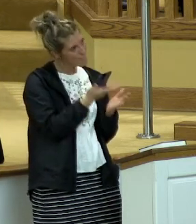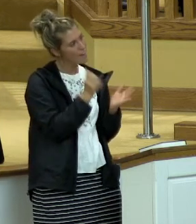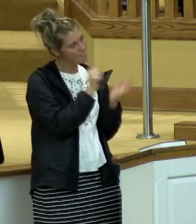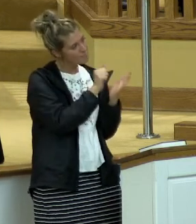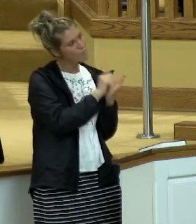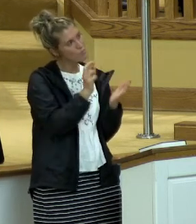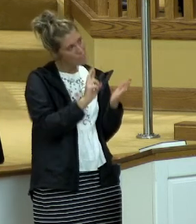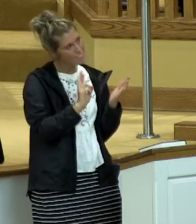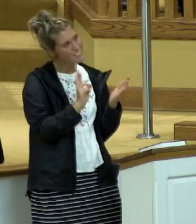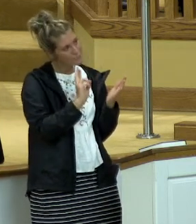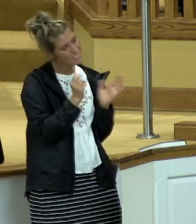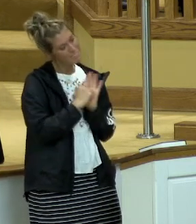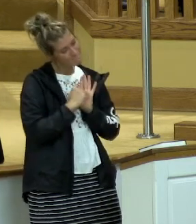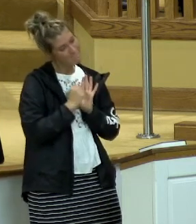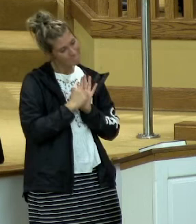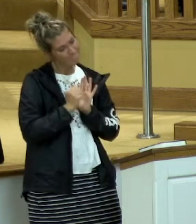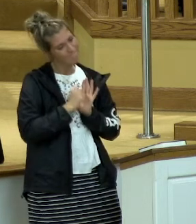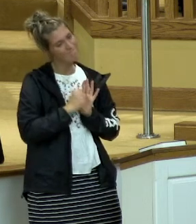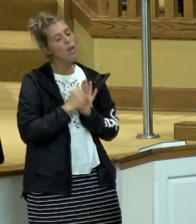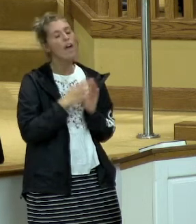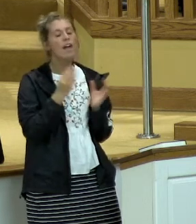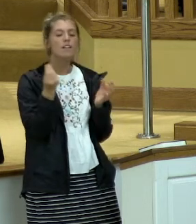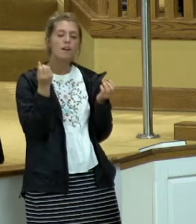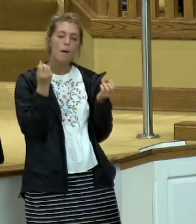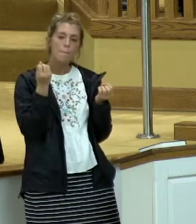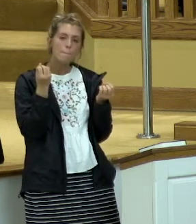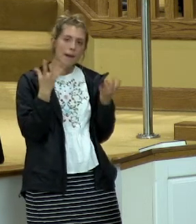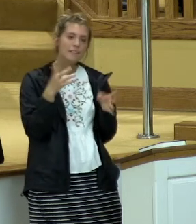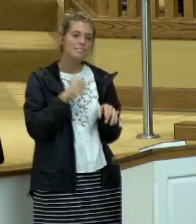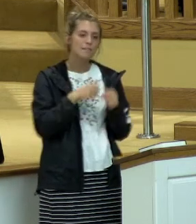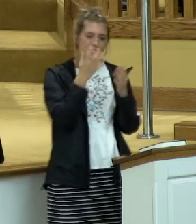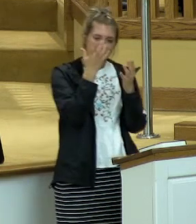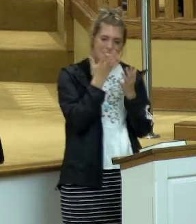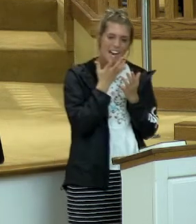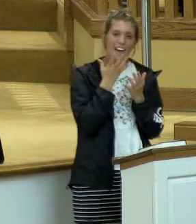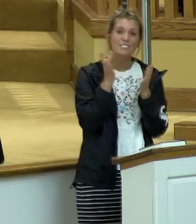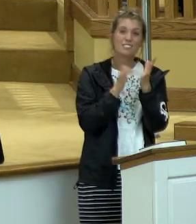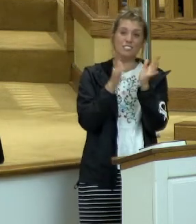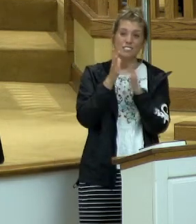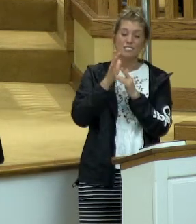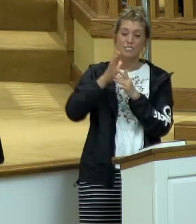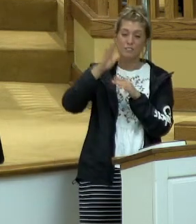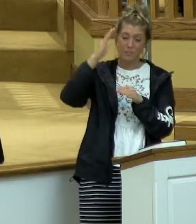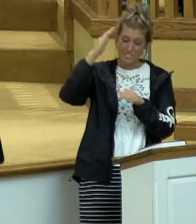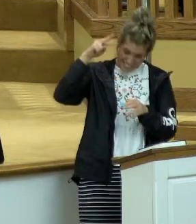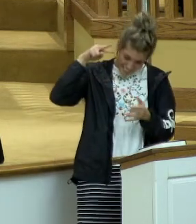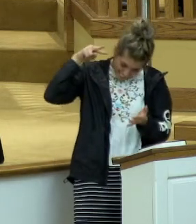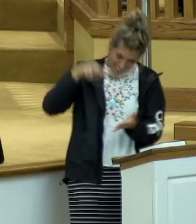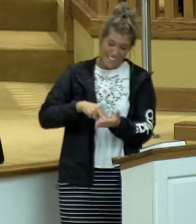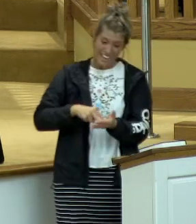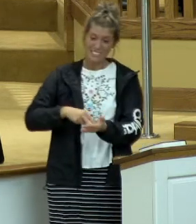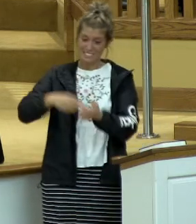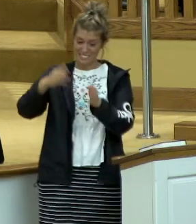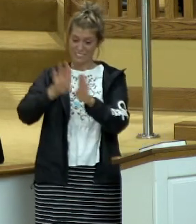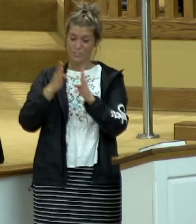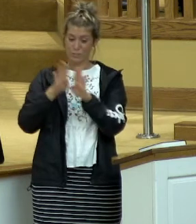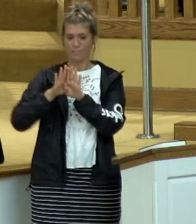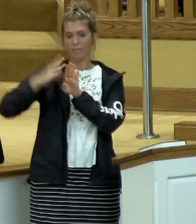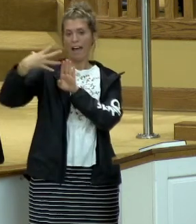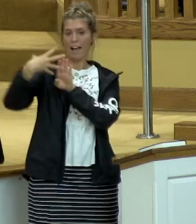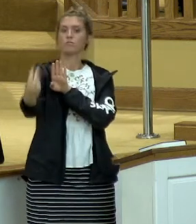I know you're in there. I'm out here. And by the way, isn't it sad that he was on the front porch of Laodicea when he should be inside